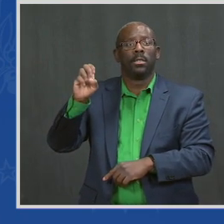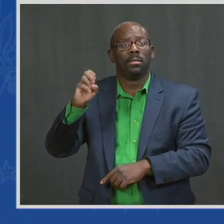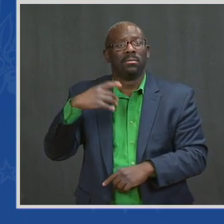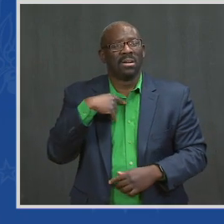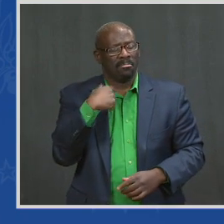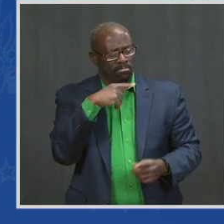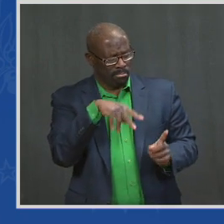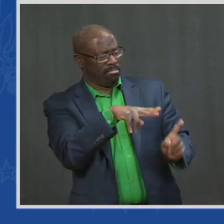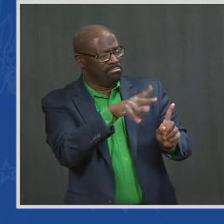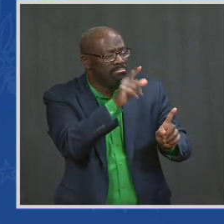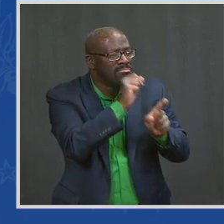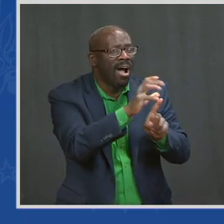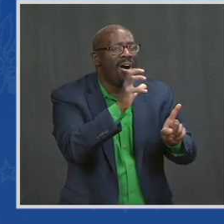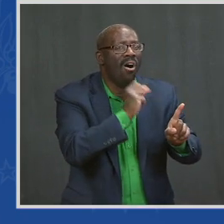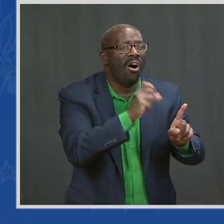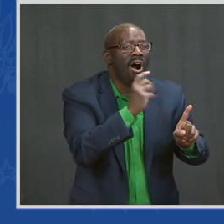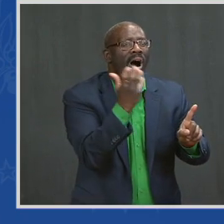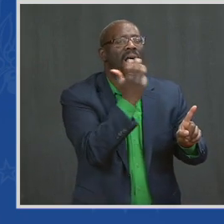Or 94 years old.